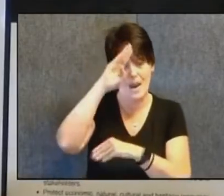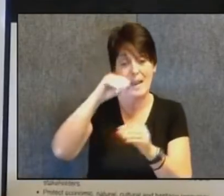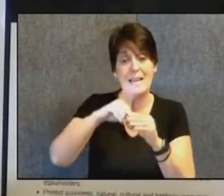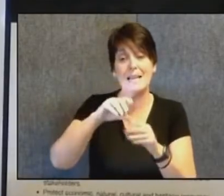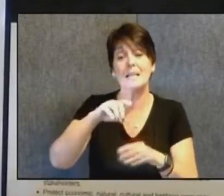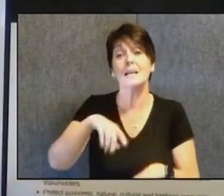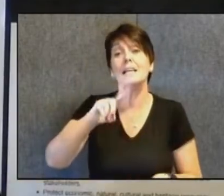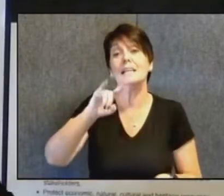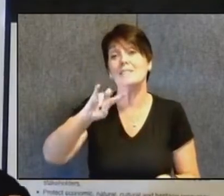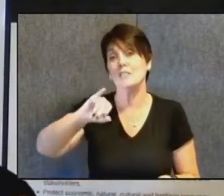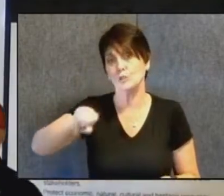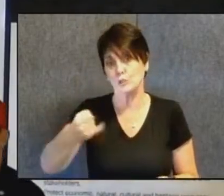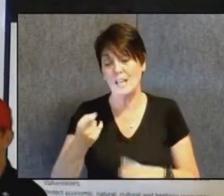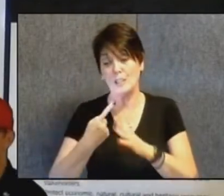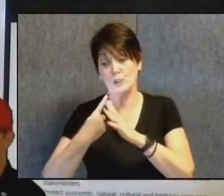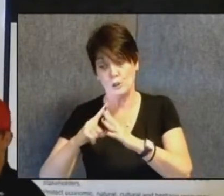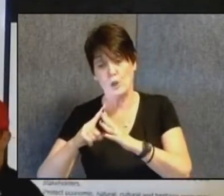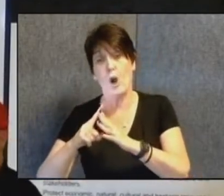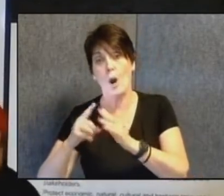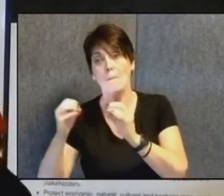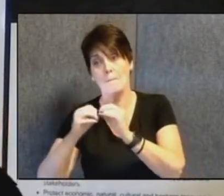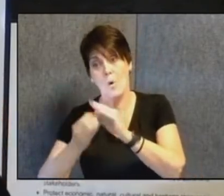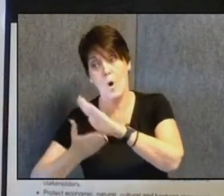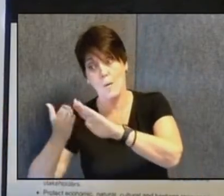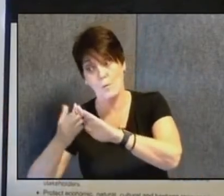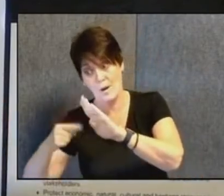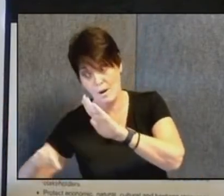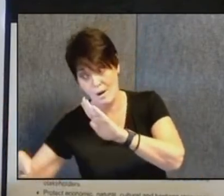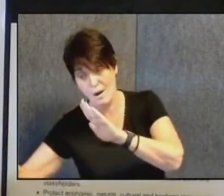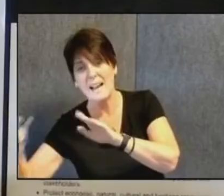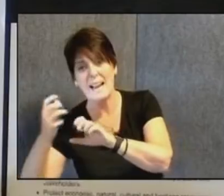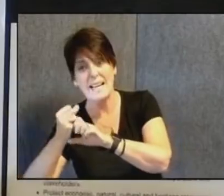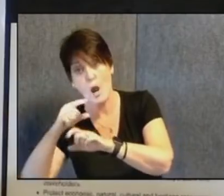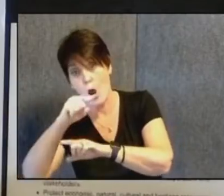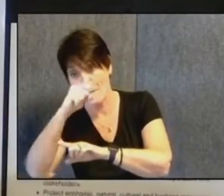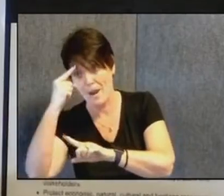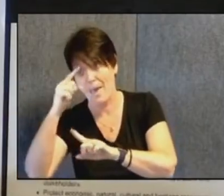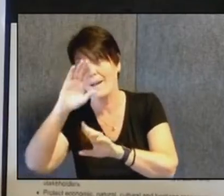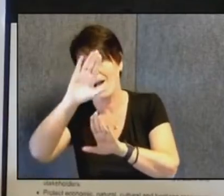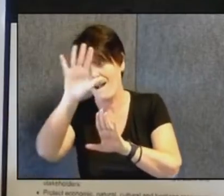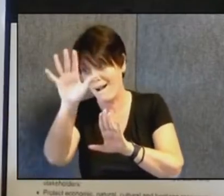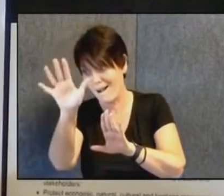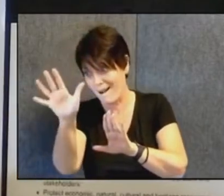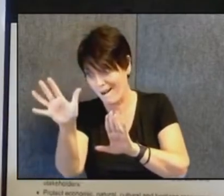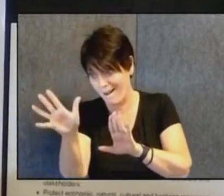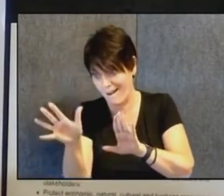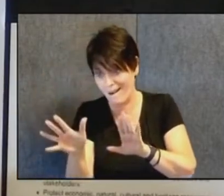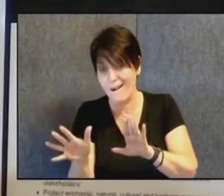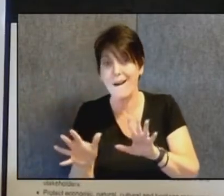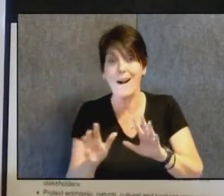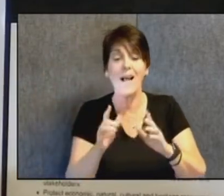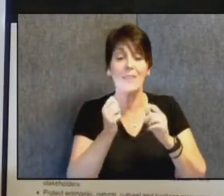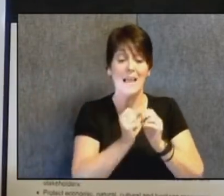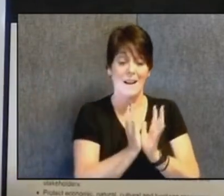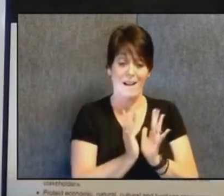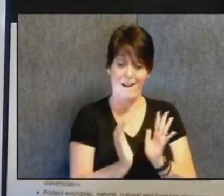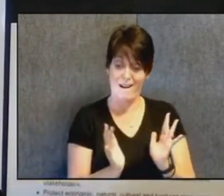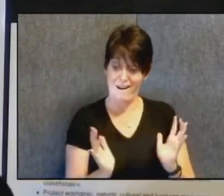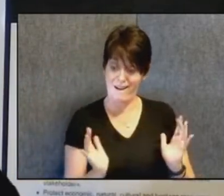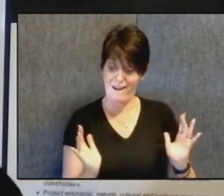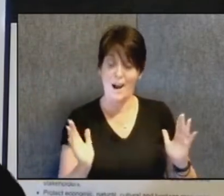Juliet tonight and start a firing operation to get this all blacked in and create that catcher's mitt to stop